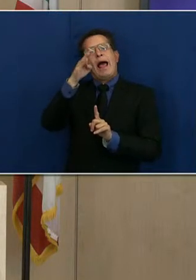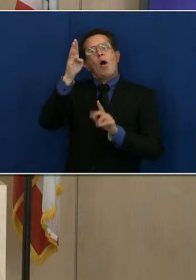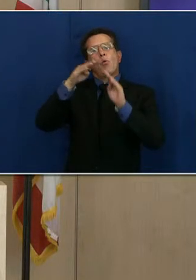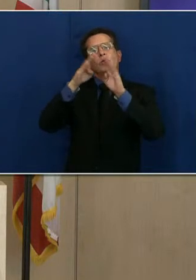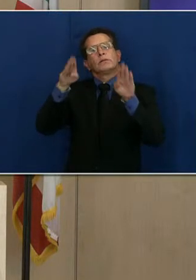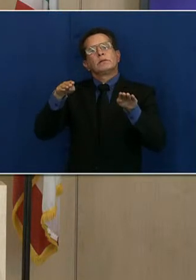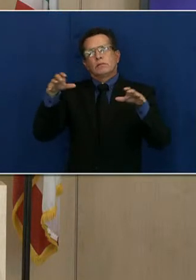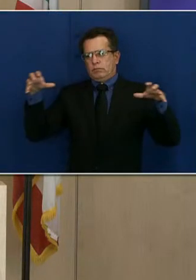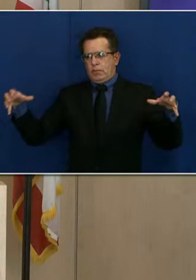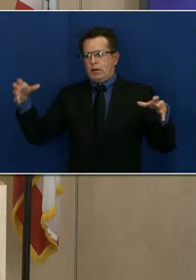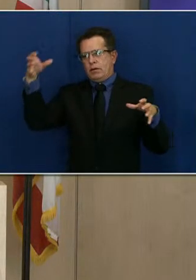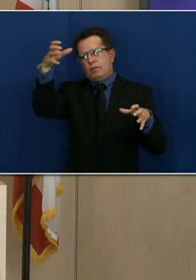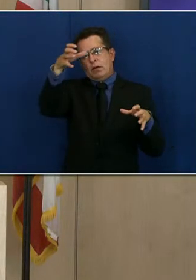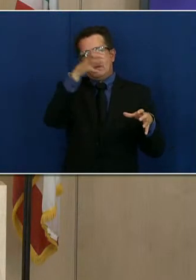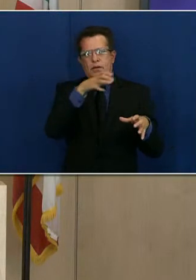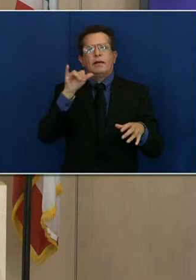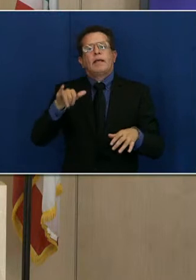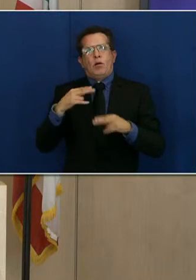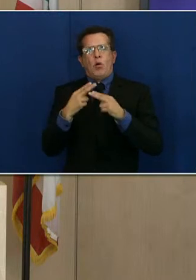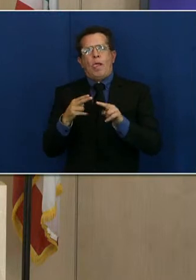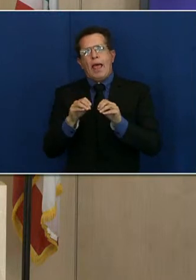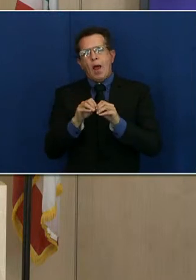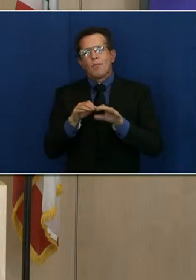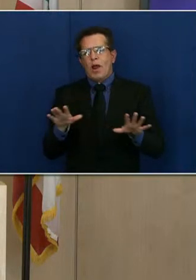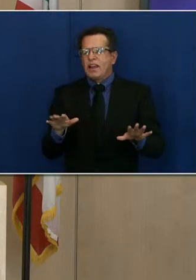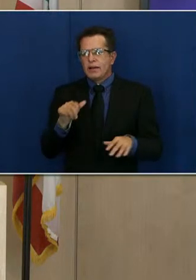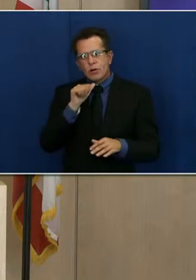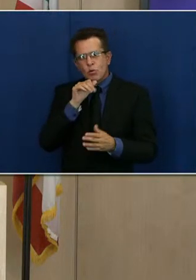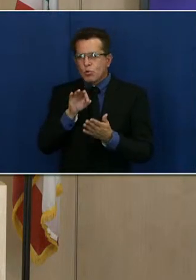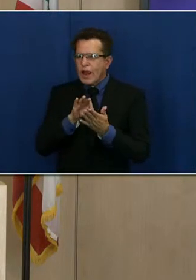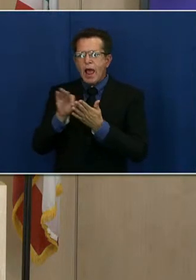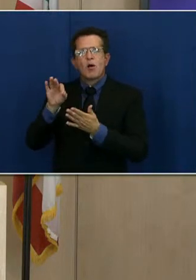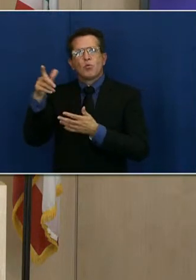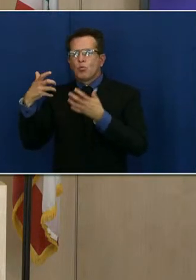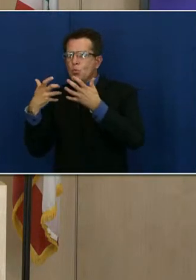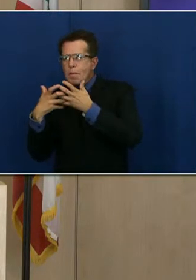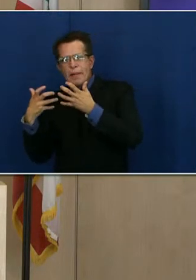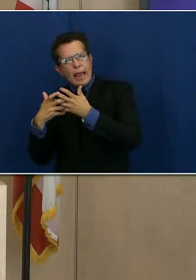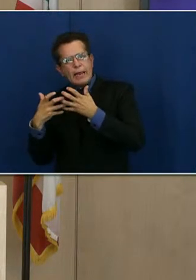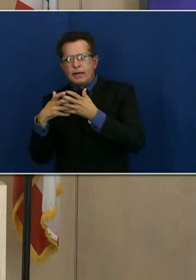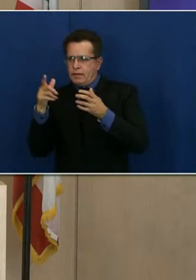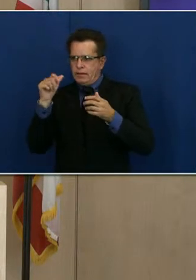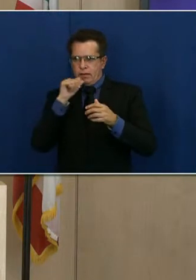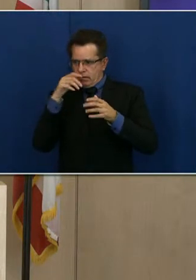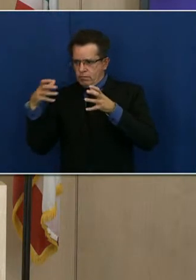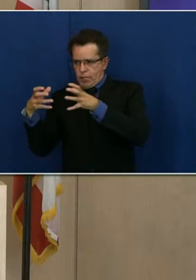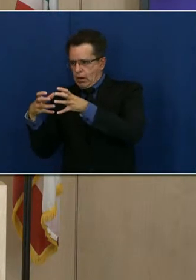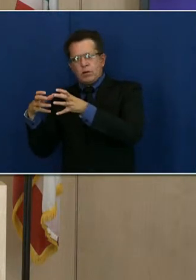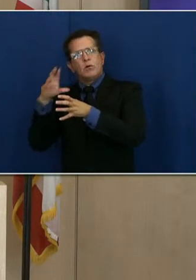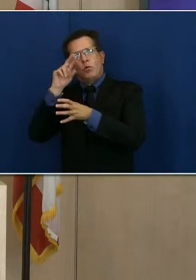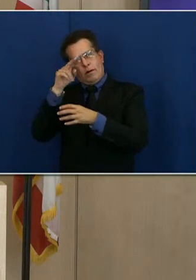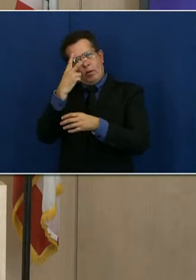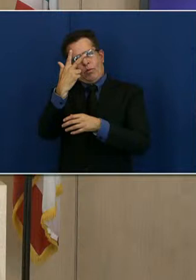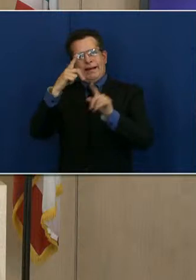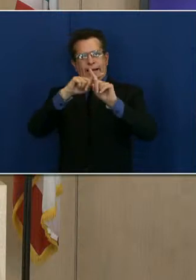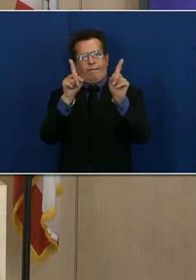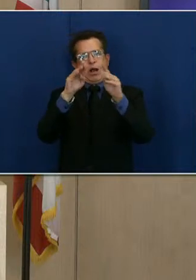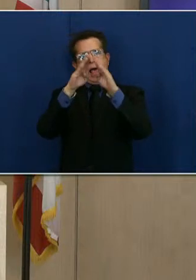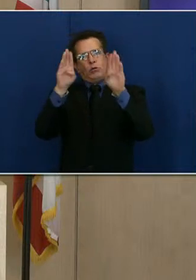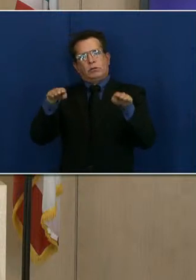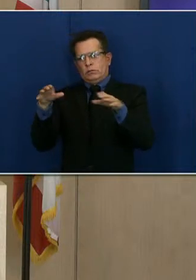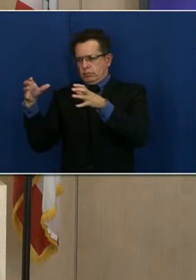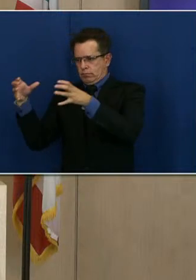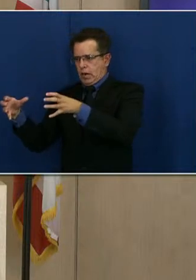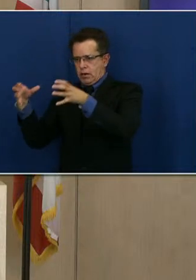or household partners. It has to be 3 different households that are